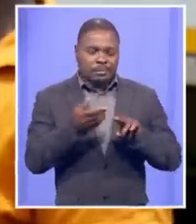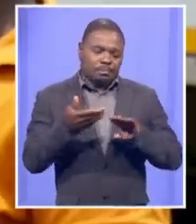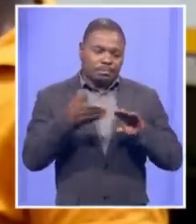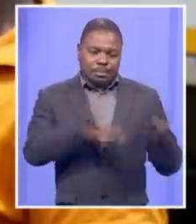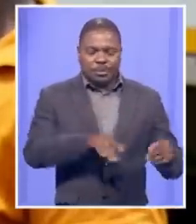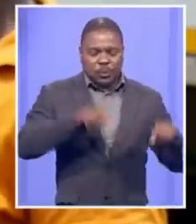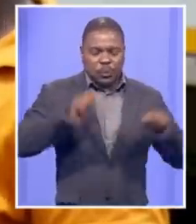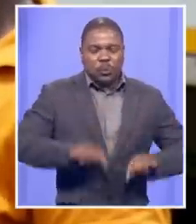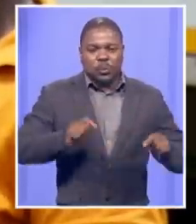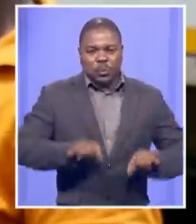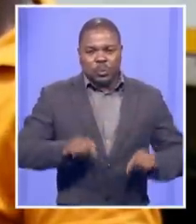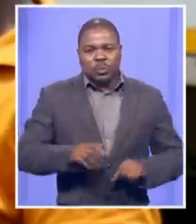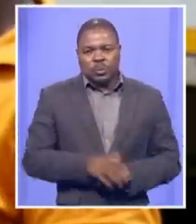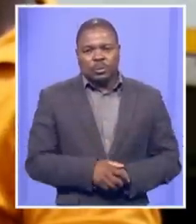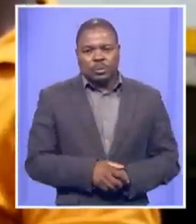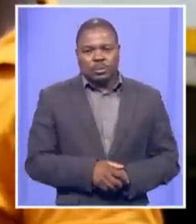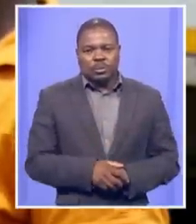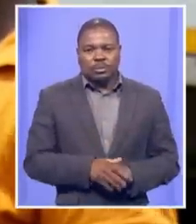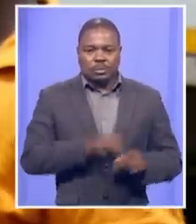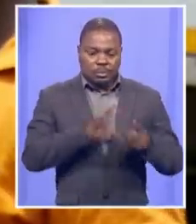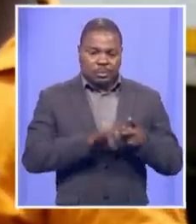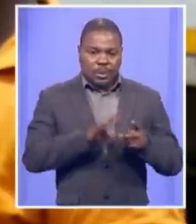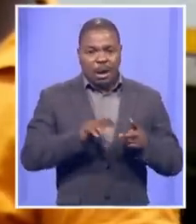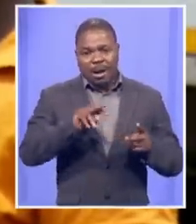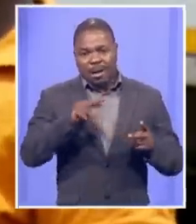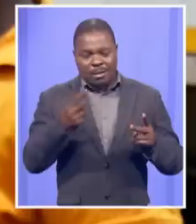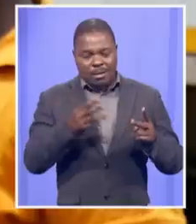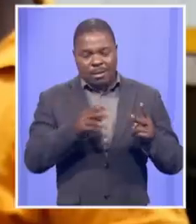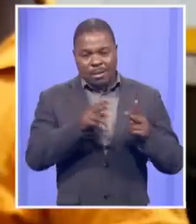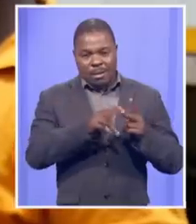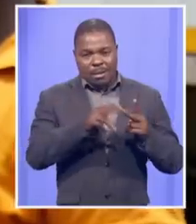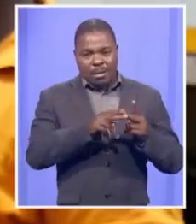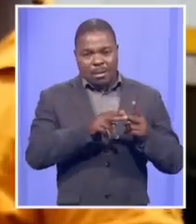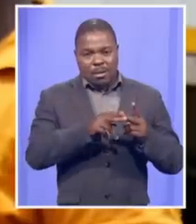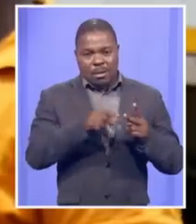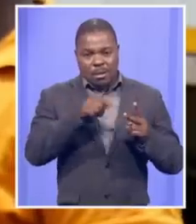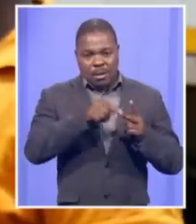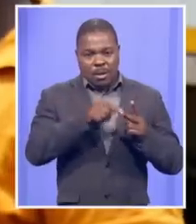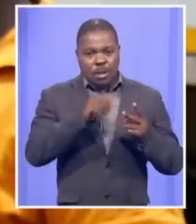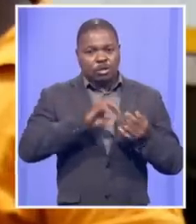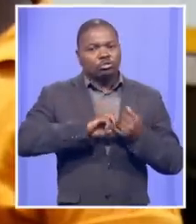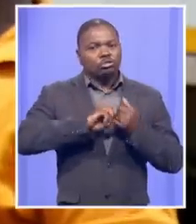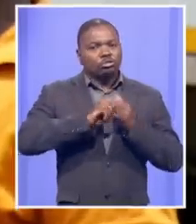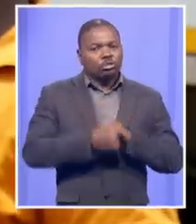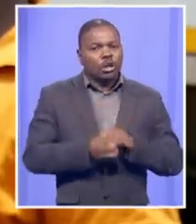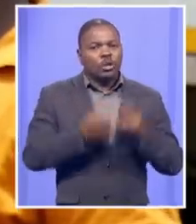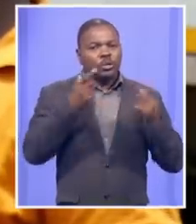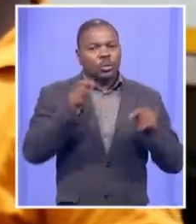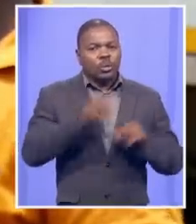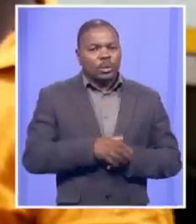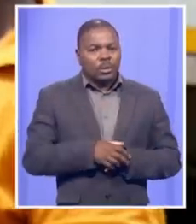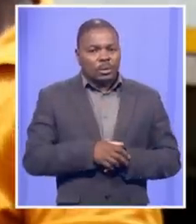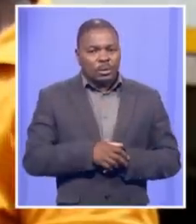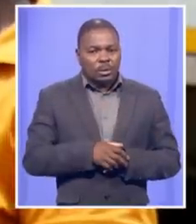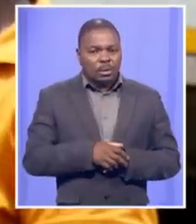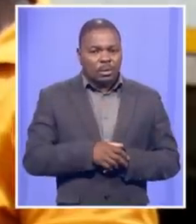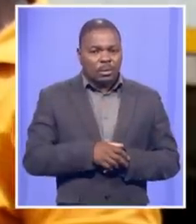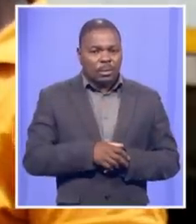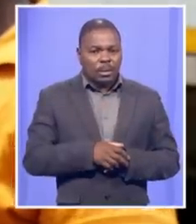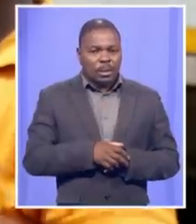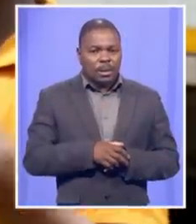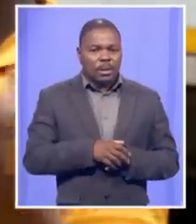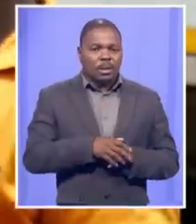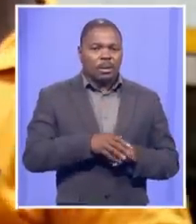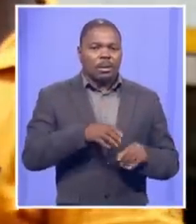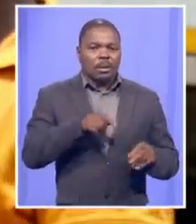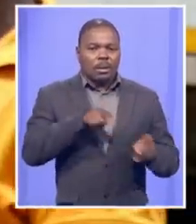same time. She couldn't make it. Then the other one, that lady, she was trying to take up what the face. Then